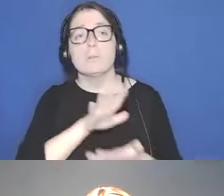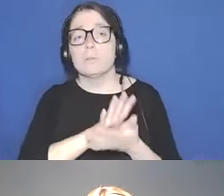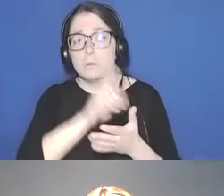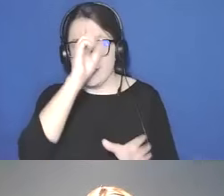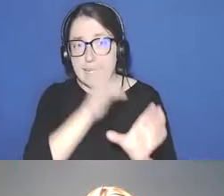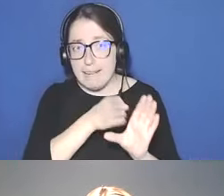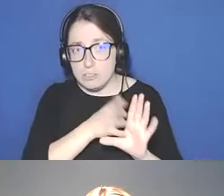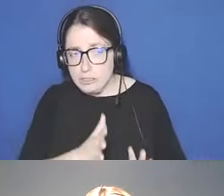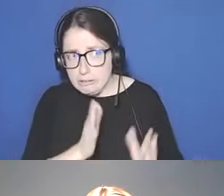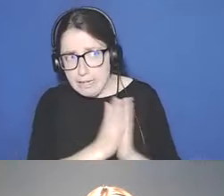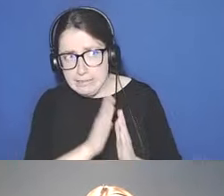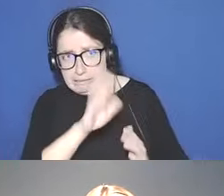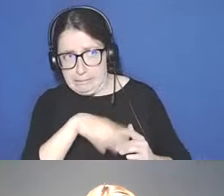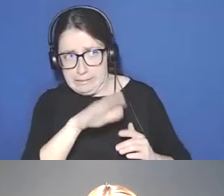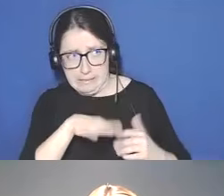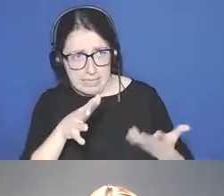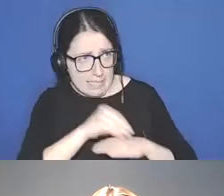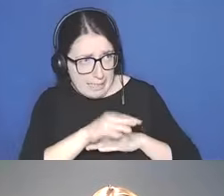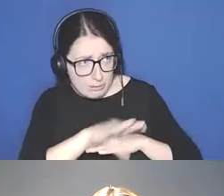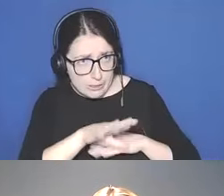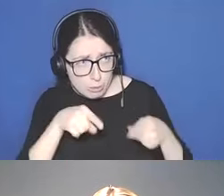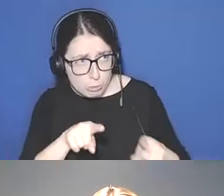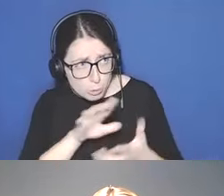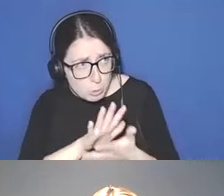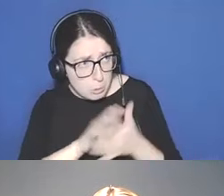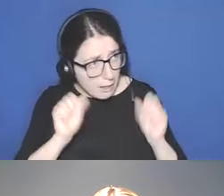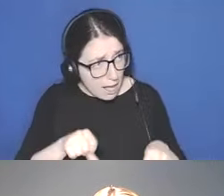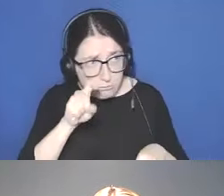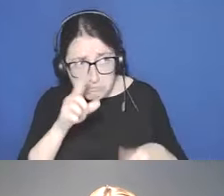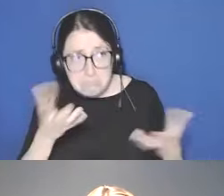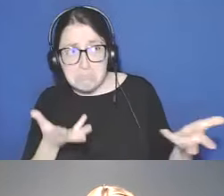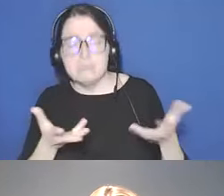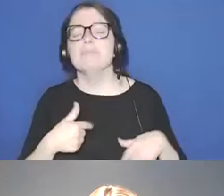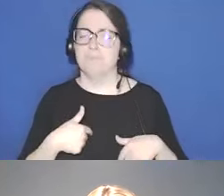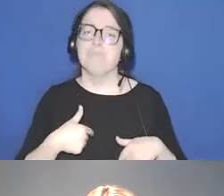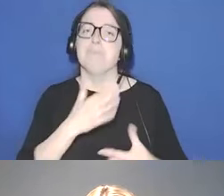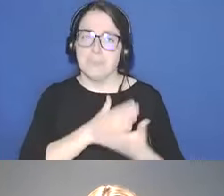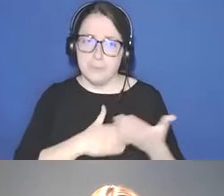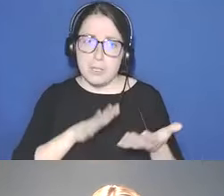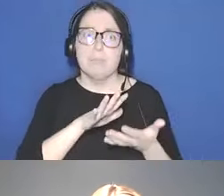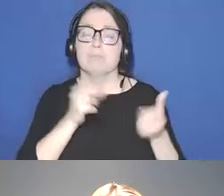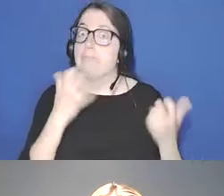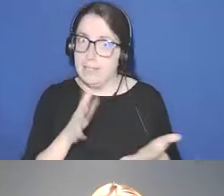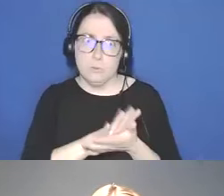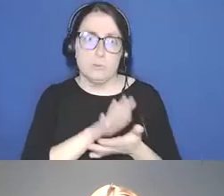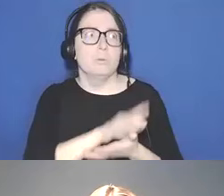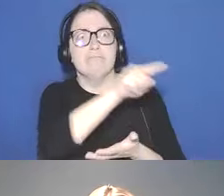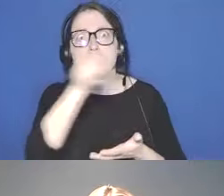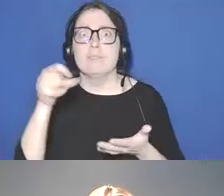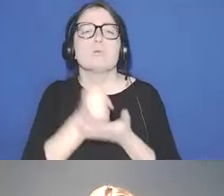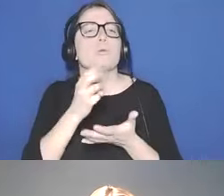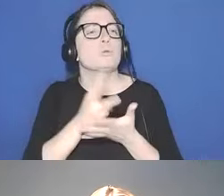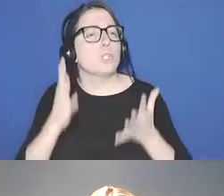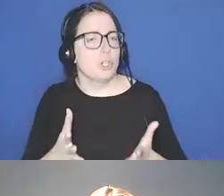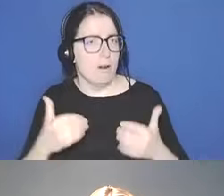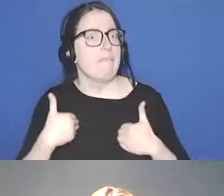there's opportunity to have counseling right at school. Many schools have a social worker that's part of their team that is something